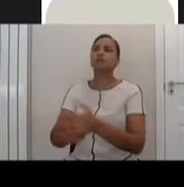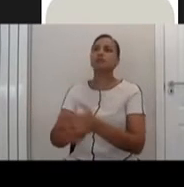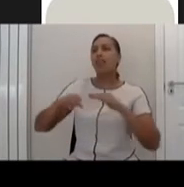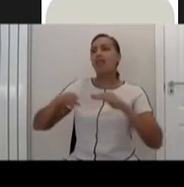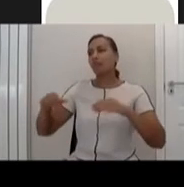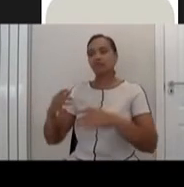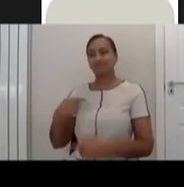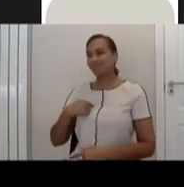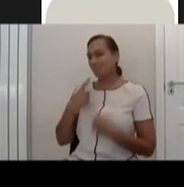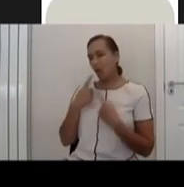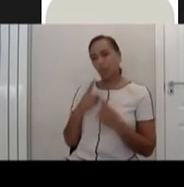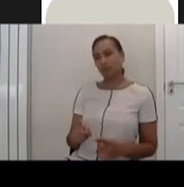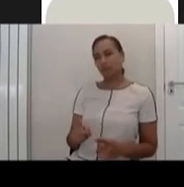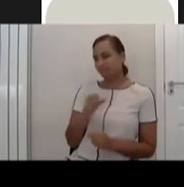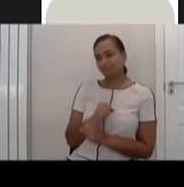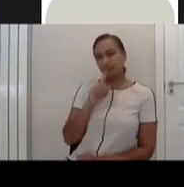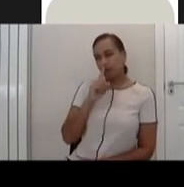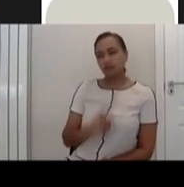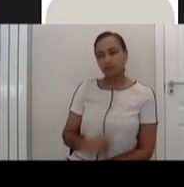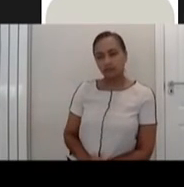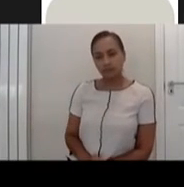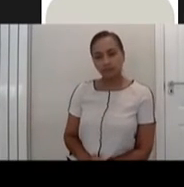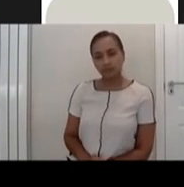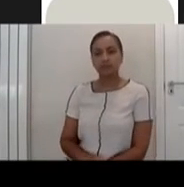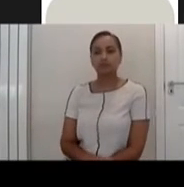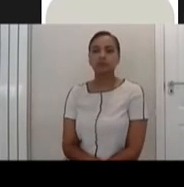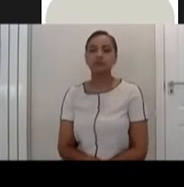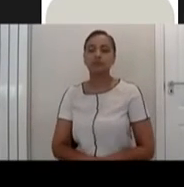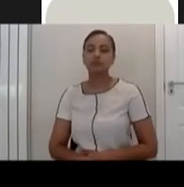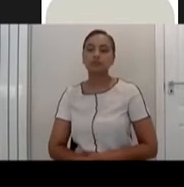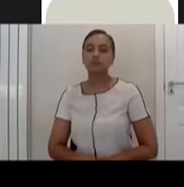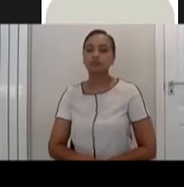can't really comment on that. In terms of